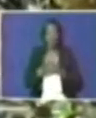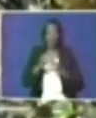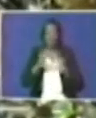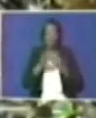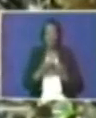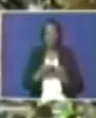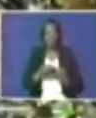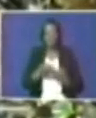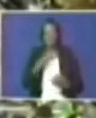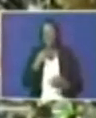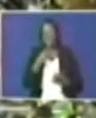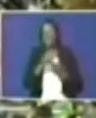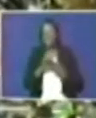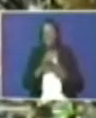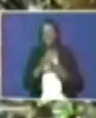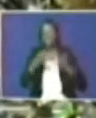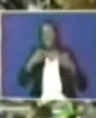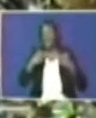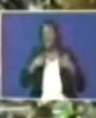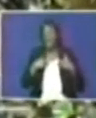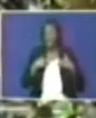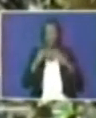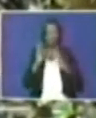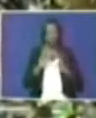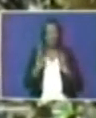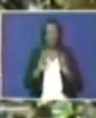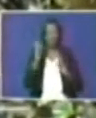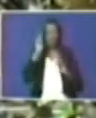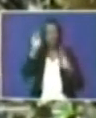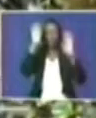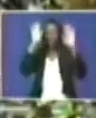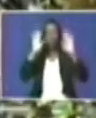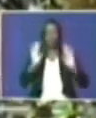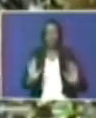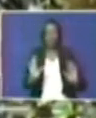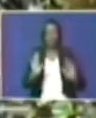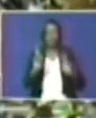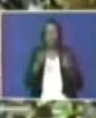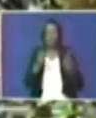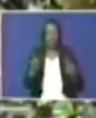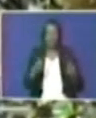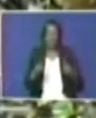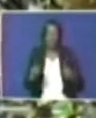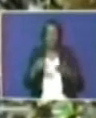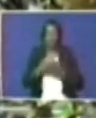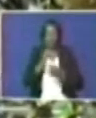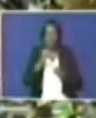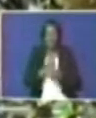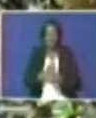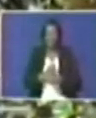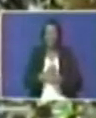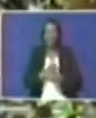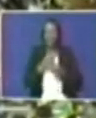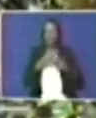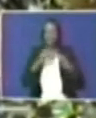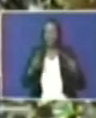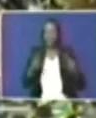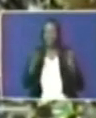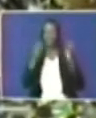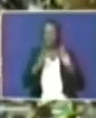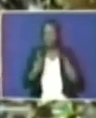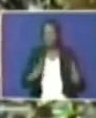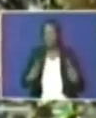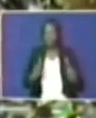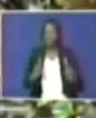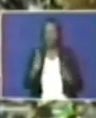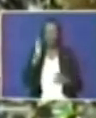obviously, Anne-Marie has us all prepped and ready for that wonderful New Year's Eve party. And once the partying is done, obviously, many persons